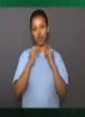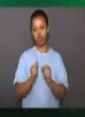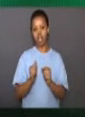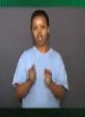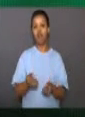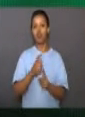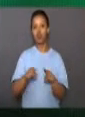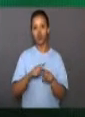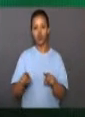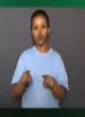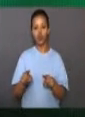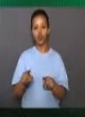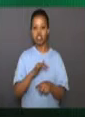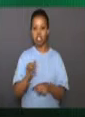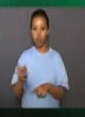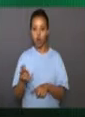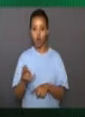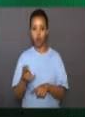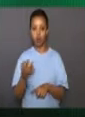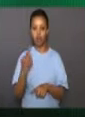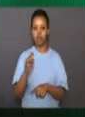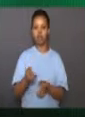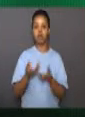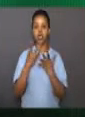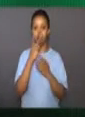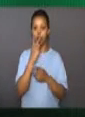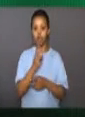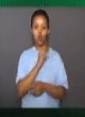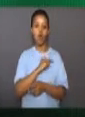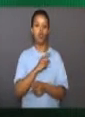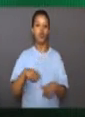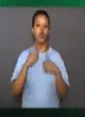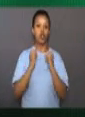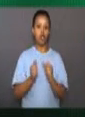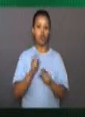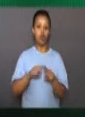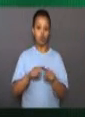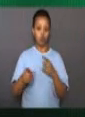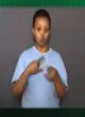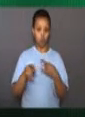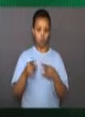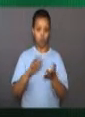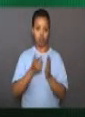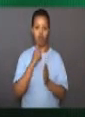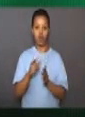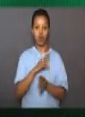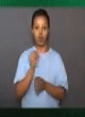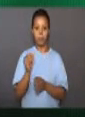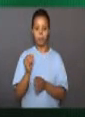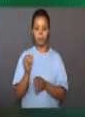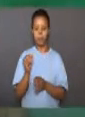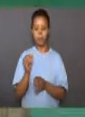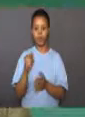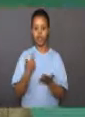many species and a few behavior patterns that are exhibited by all